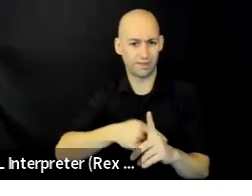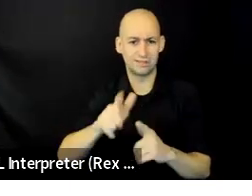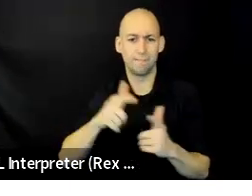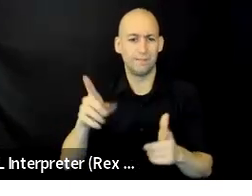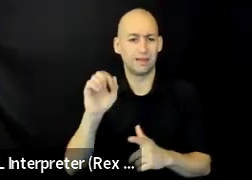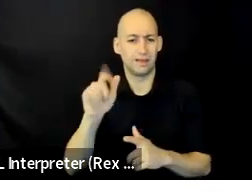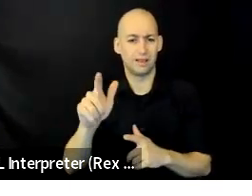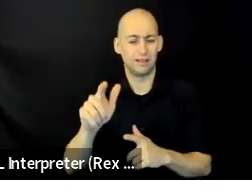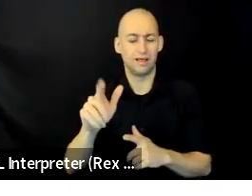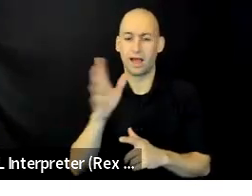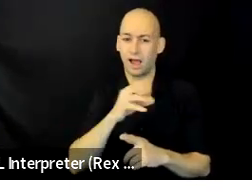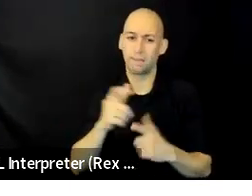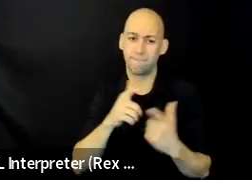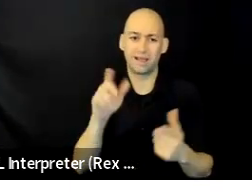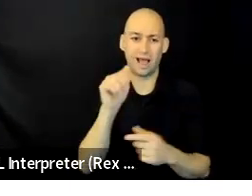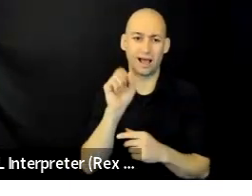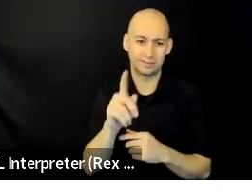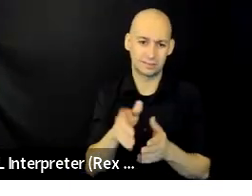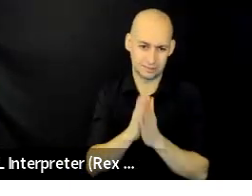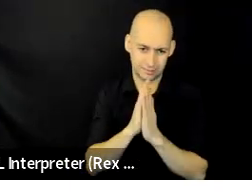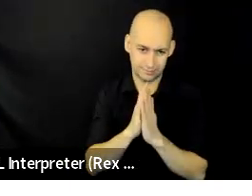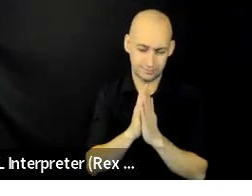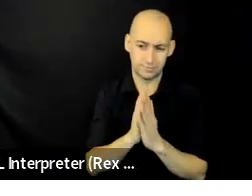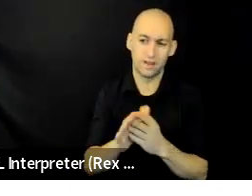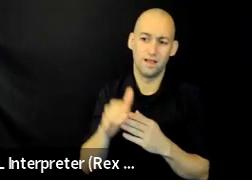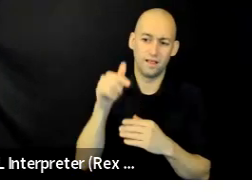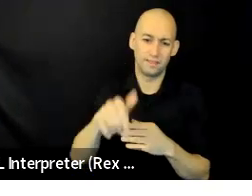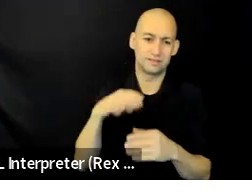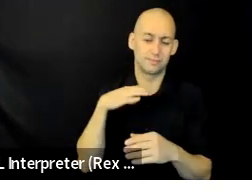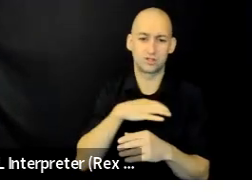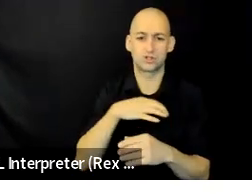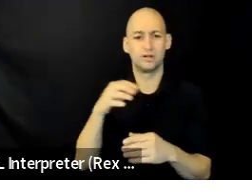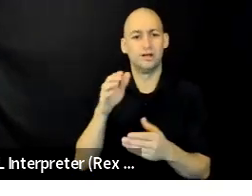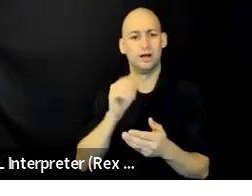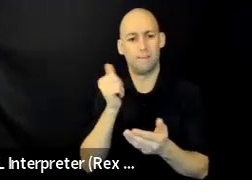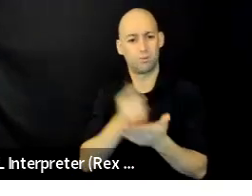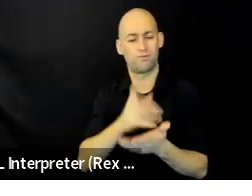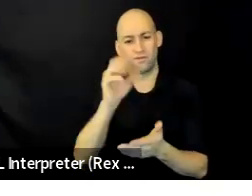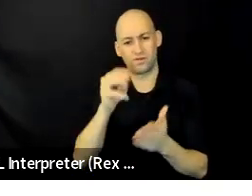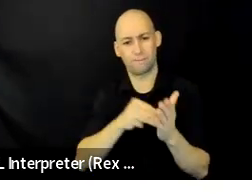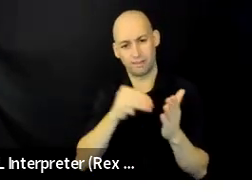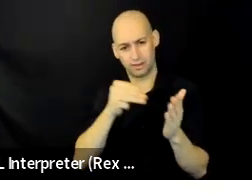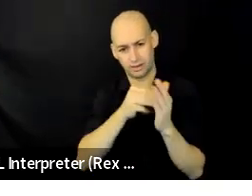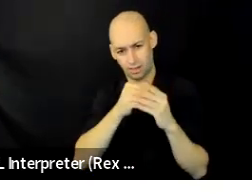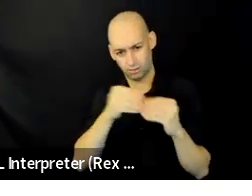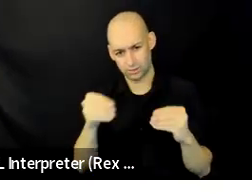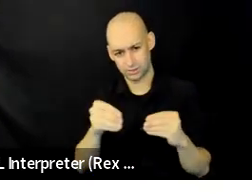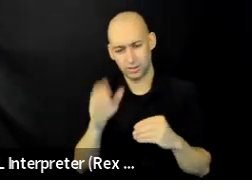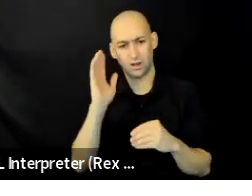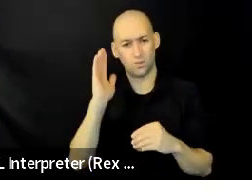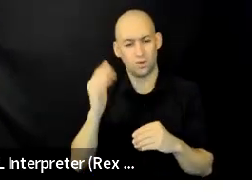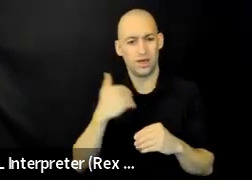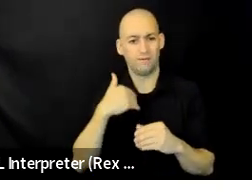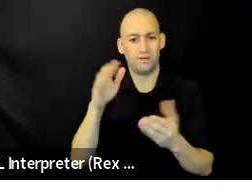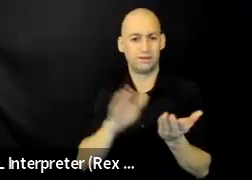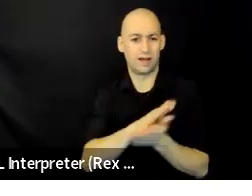It's also a big ask. So this commission was kind enough to approve $50 million for the PA&ED phase. We'll probably have the document out for